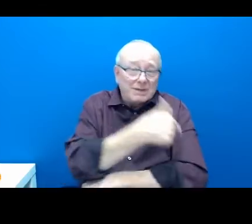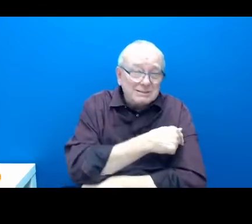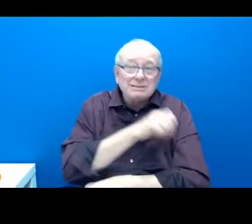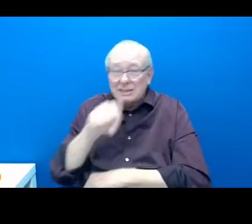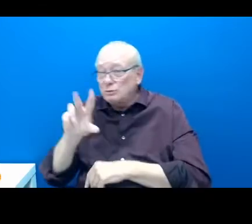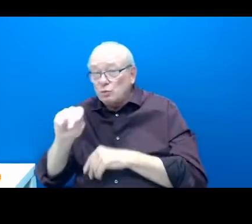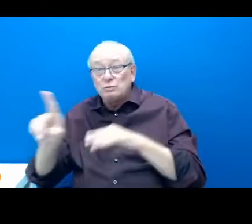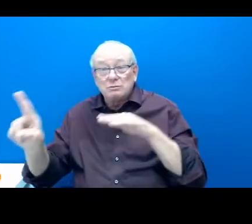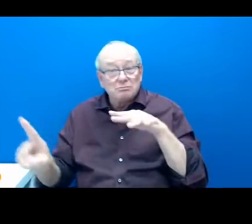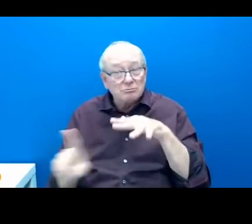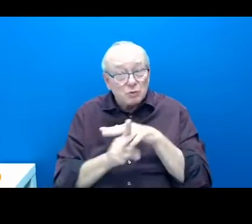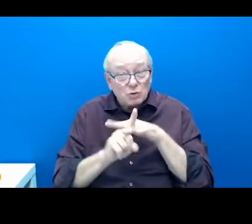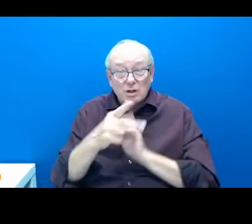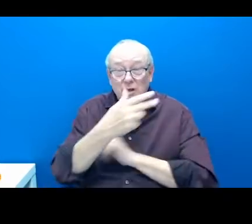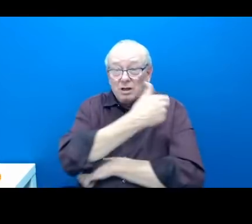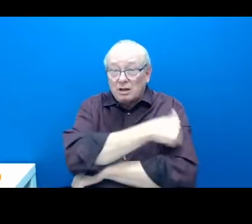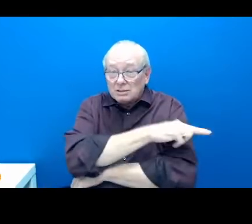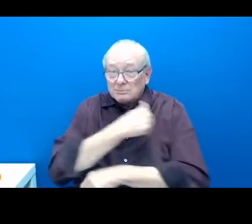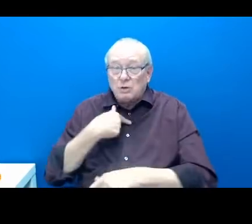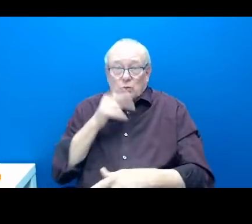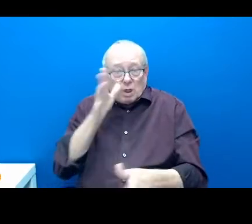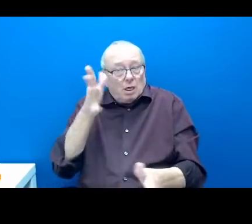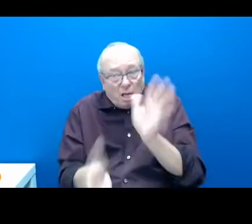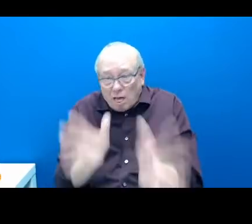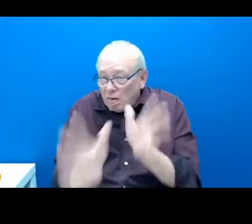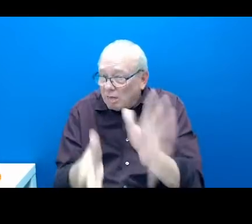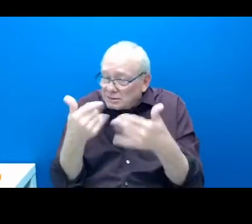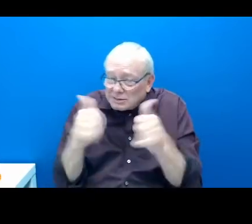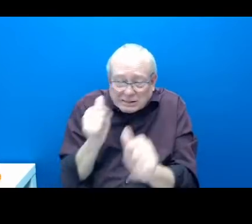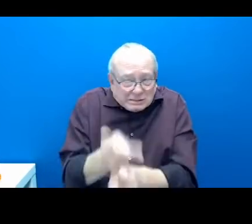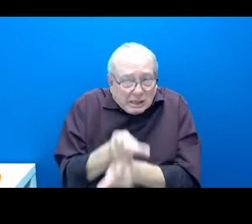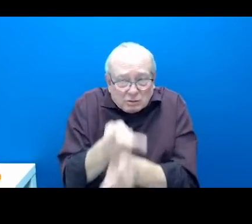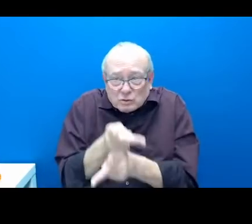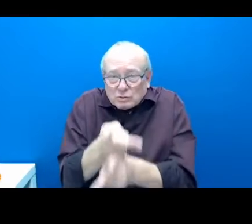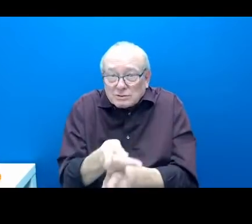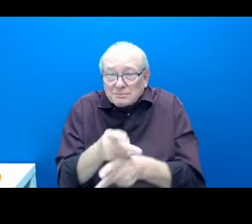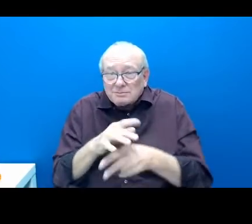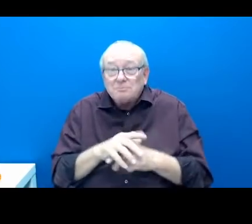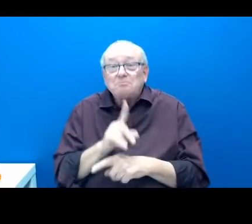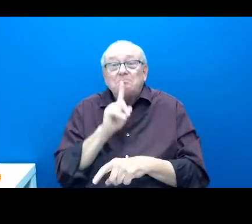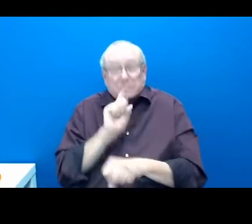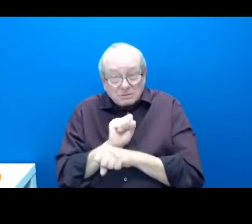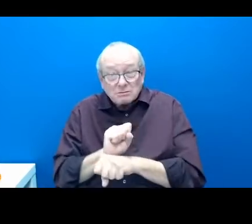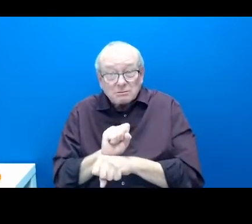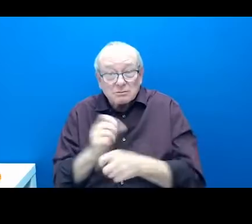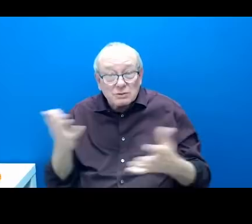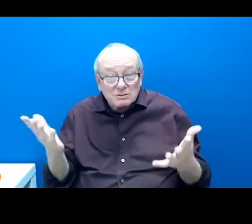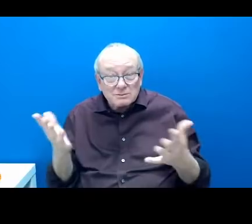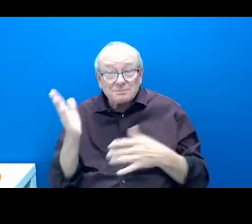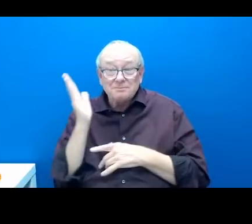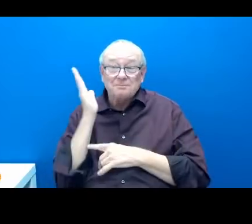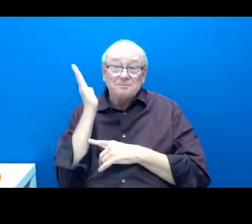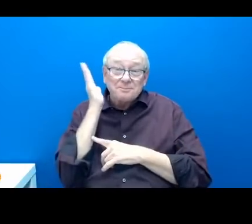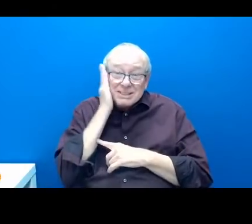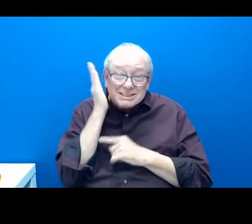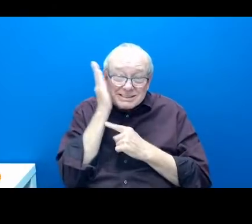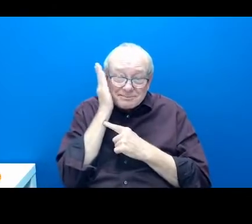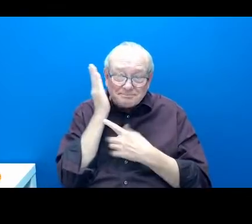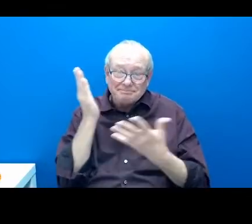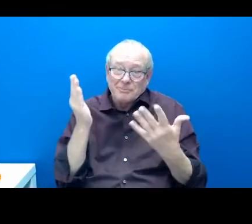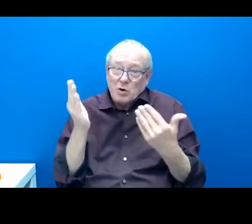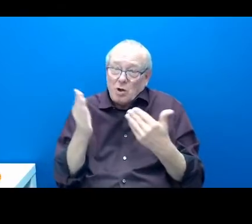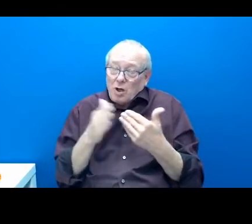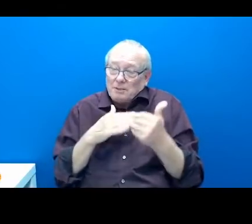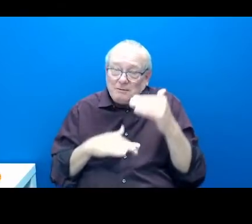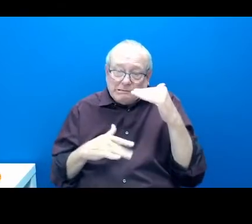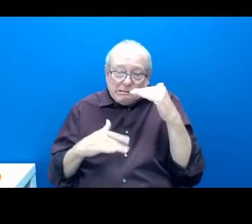to care for you. But the reality of it is that we're running out of beds, and so it's truly